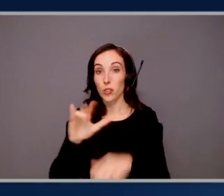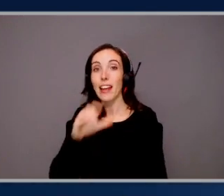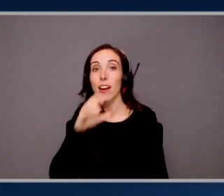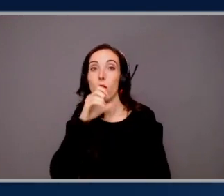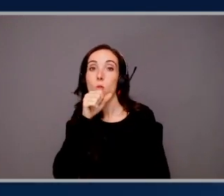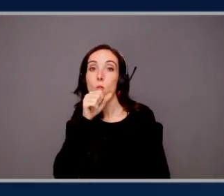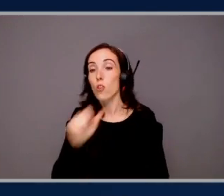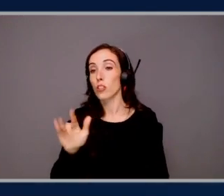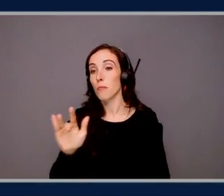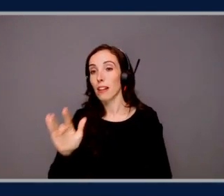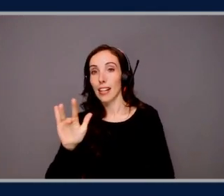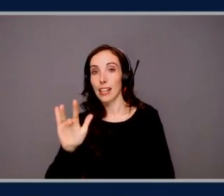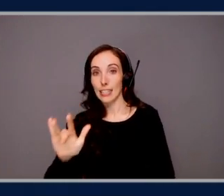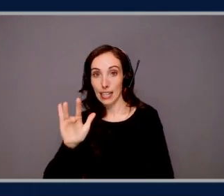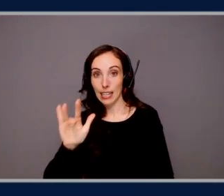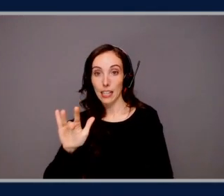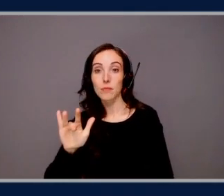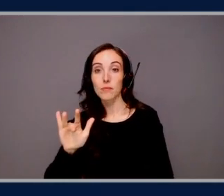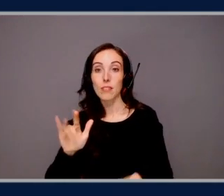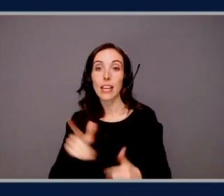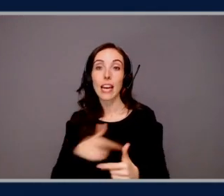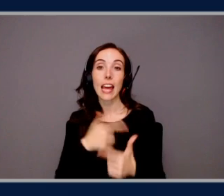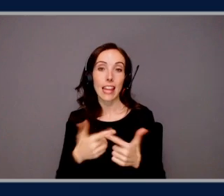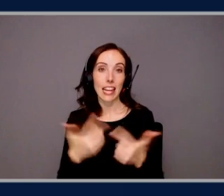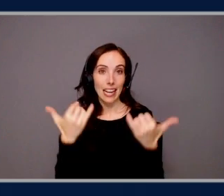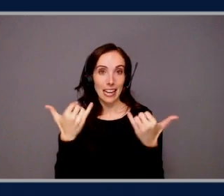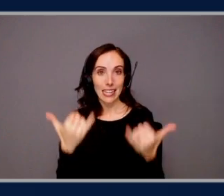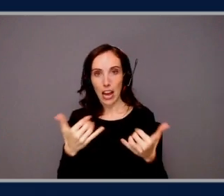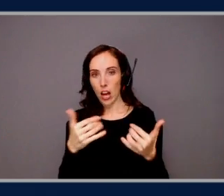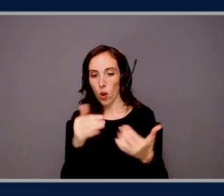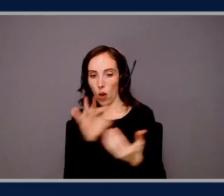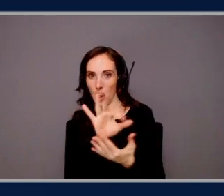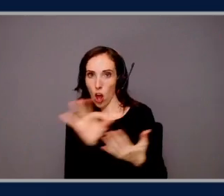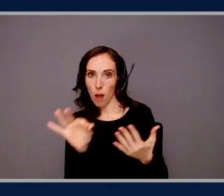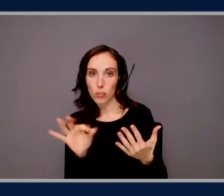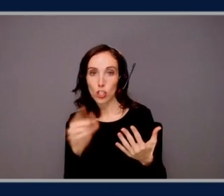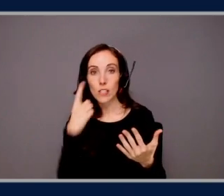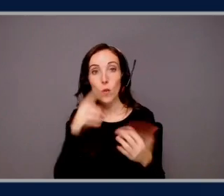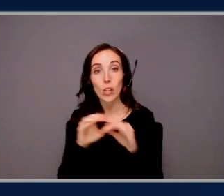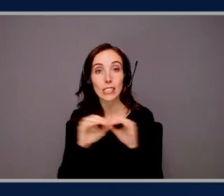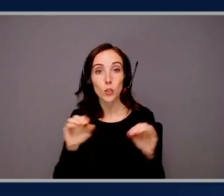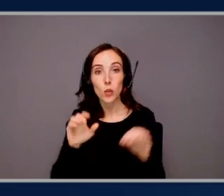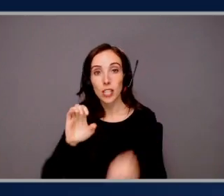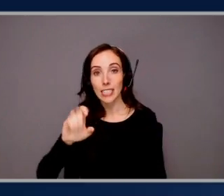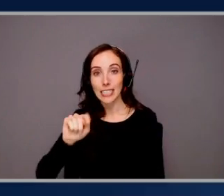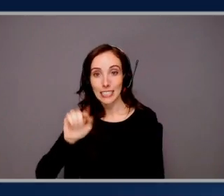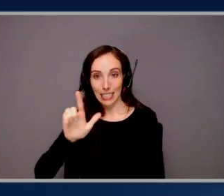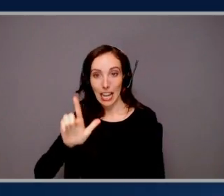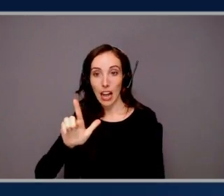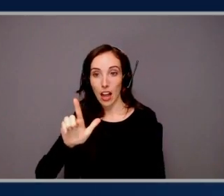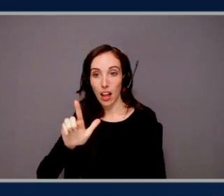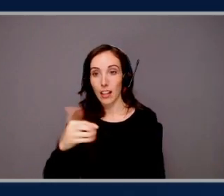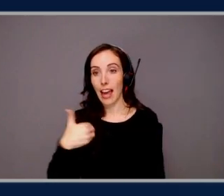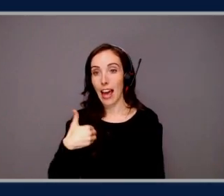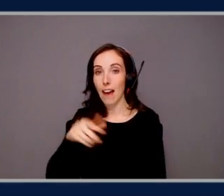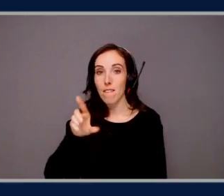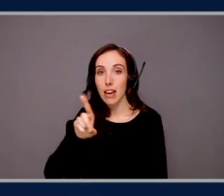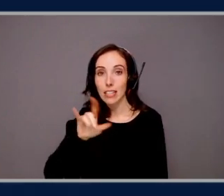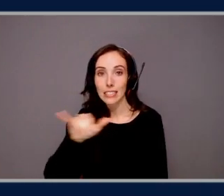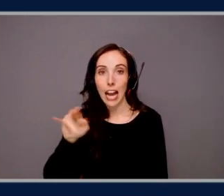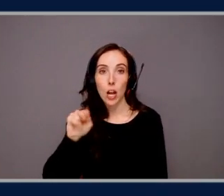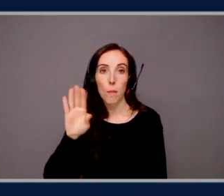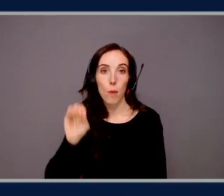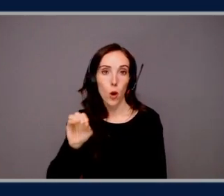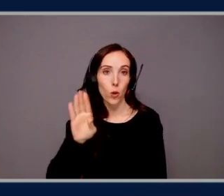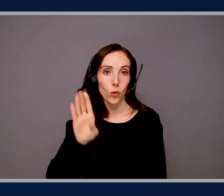click that and launch that. I'm going to choose out of the options I have for zero-ETL through Glue. You have DynamoDB, you have various